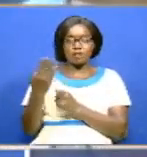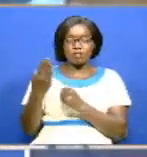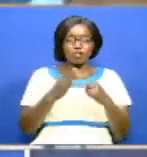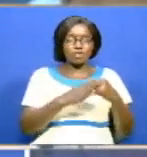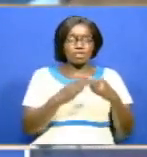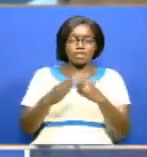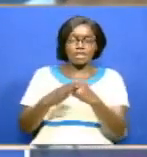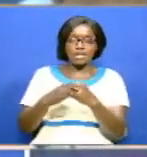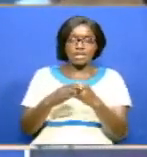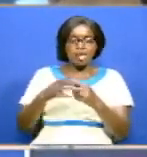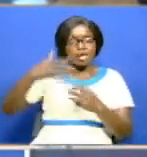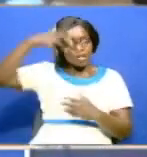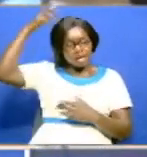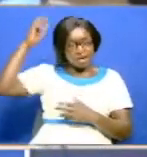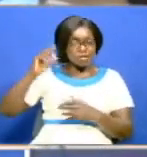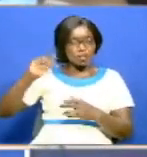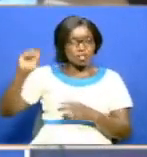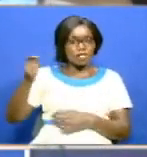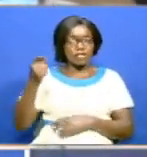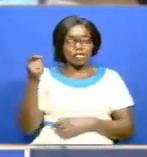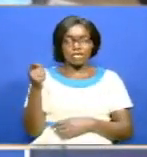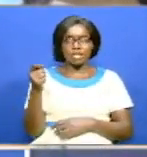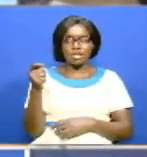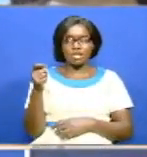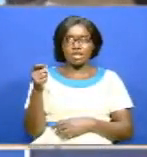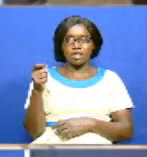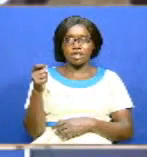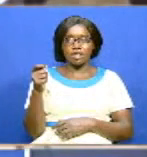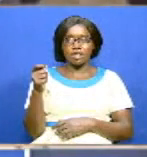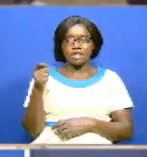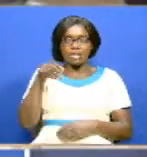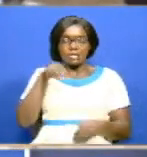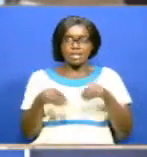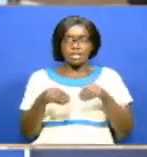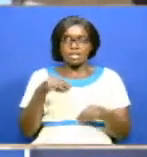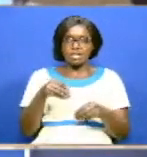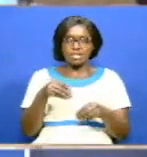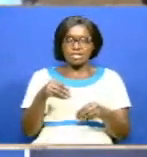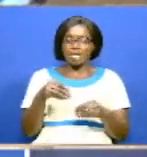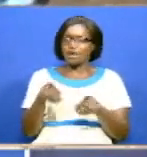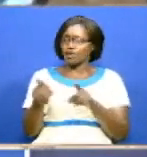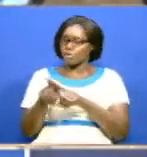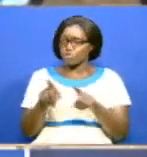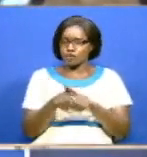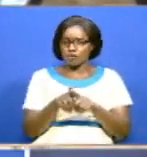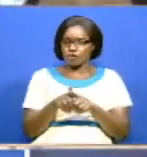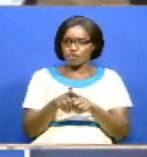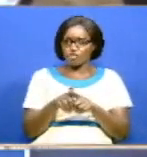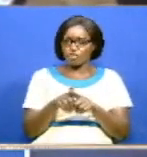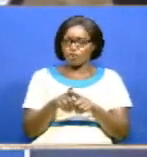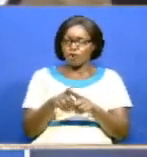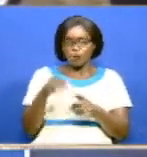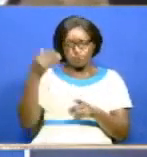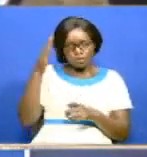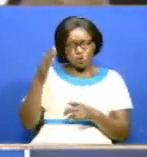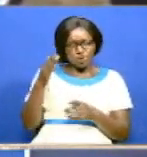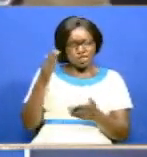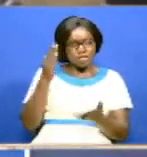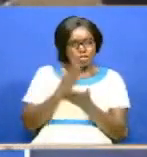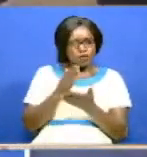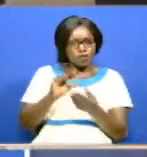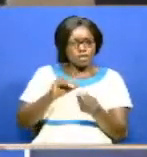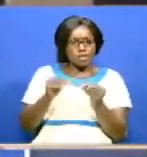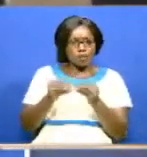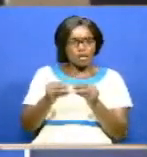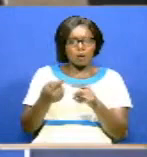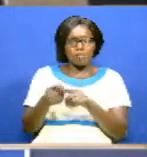lions in the country, and hyenas are vulnerable. We don't have the exact number, but we see